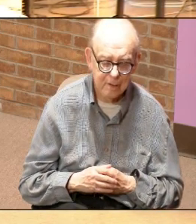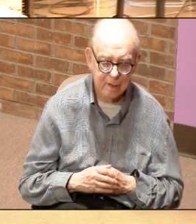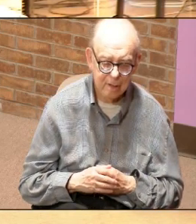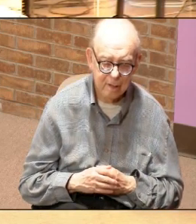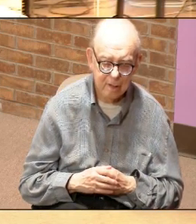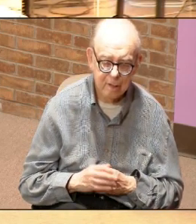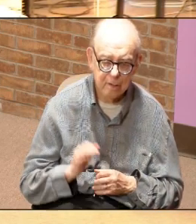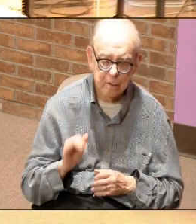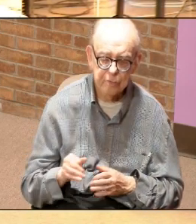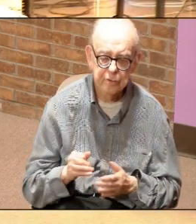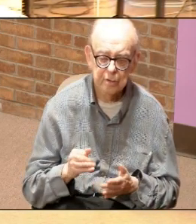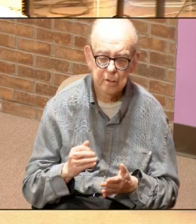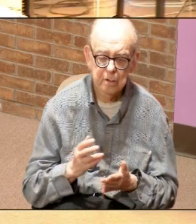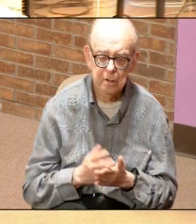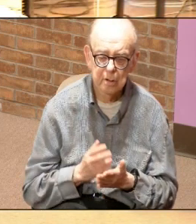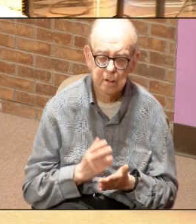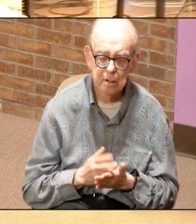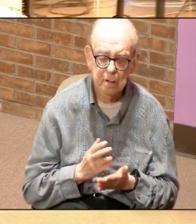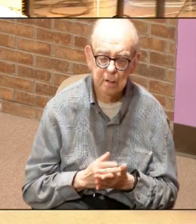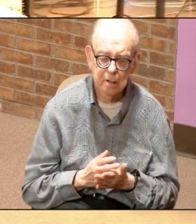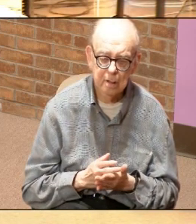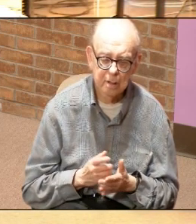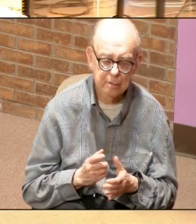Were we still in the parking lot?